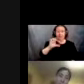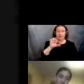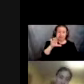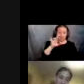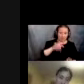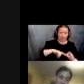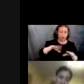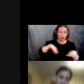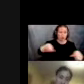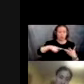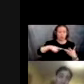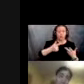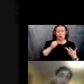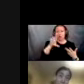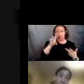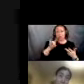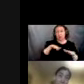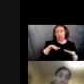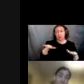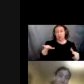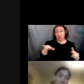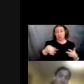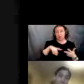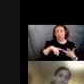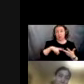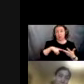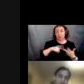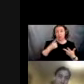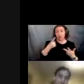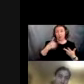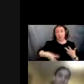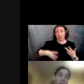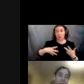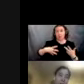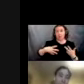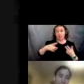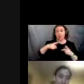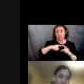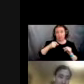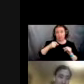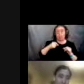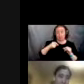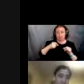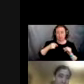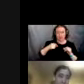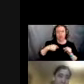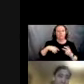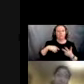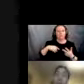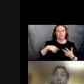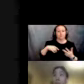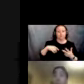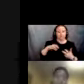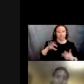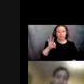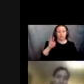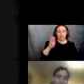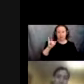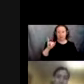their grandchildren, who would have been a quarter Japanese. And the FBI came